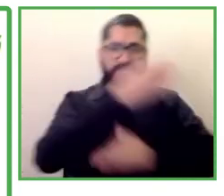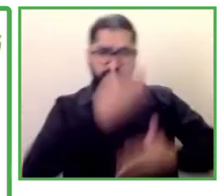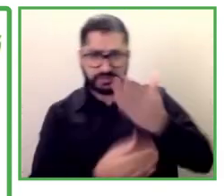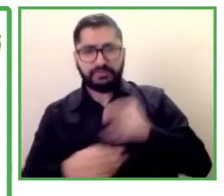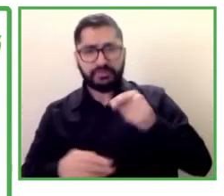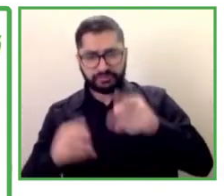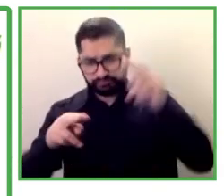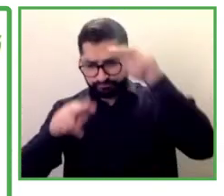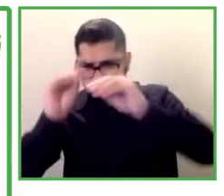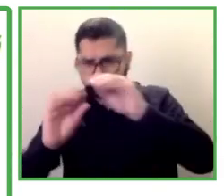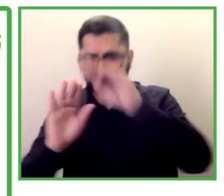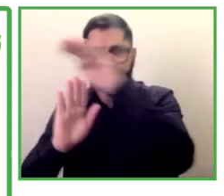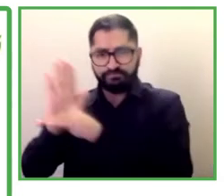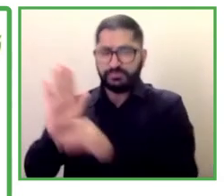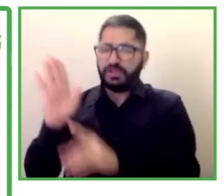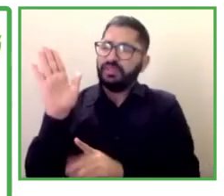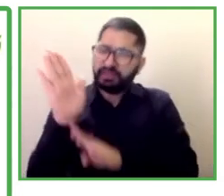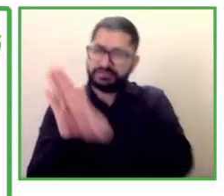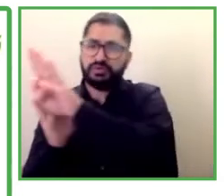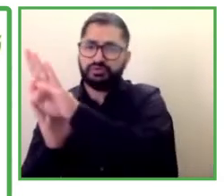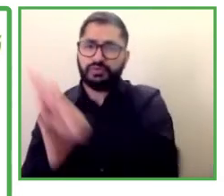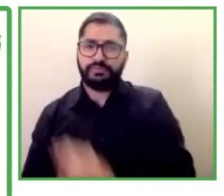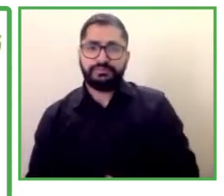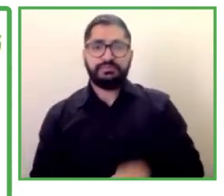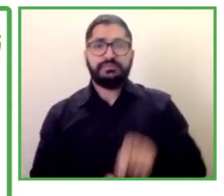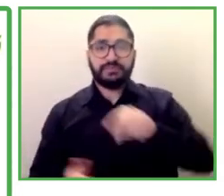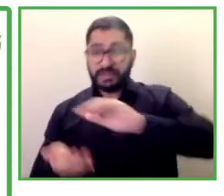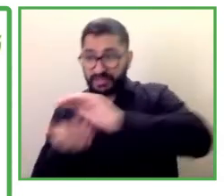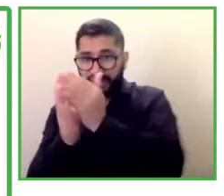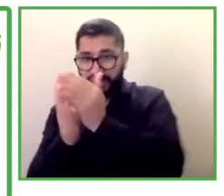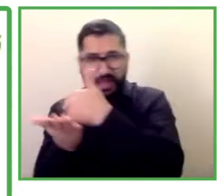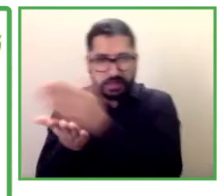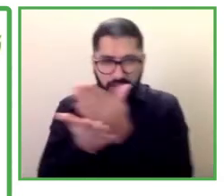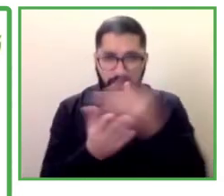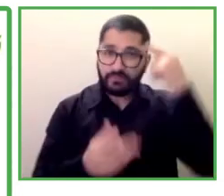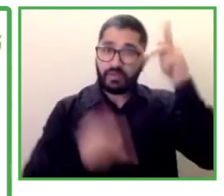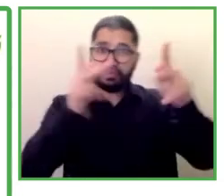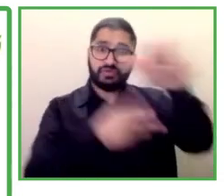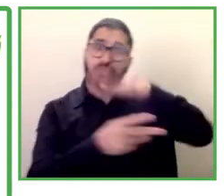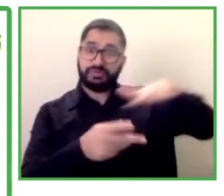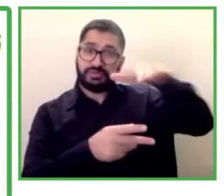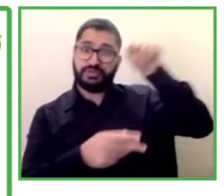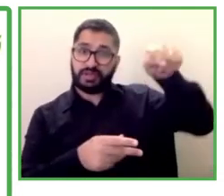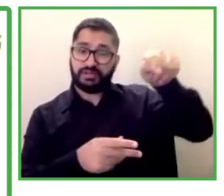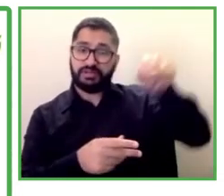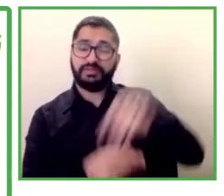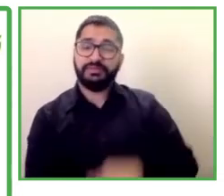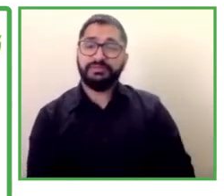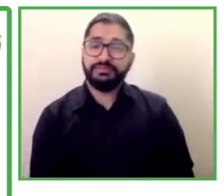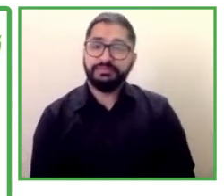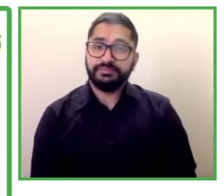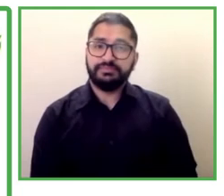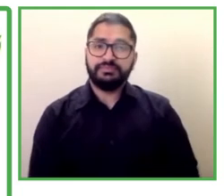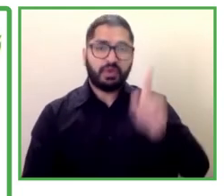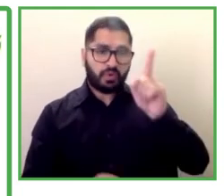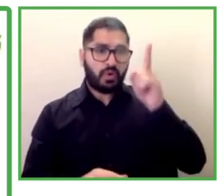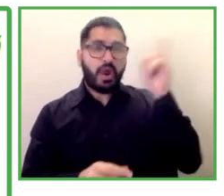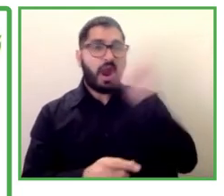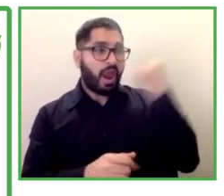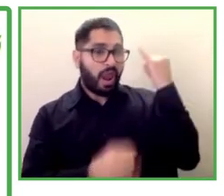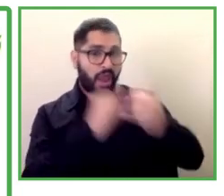that we design the strategies in terms of disabilities. So